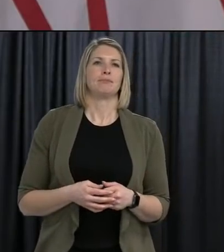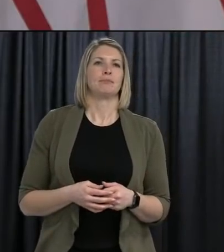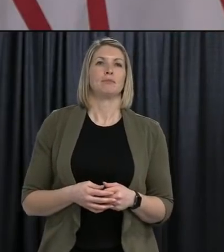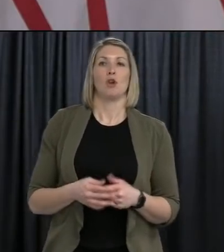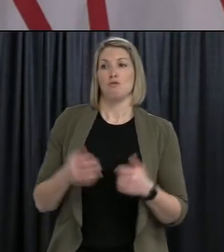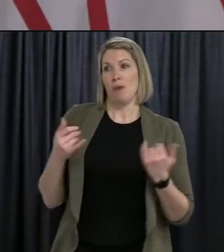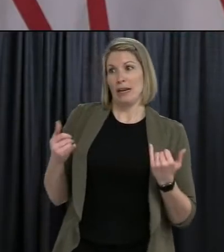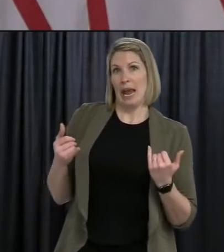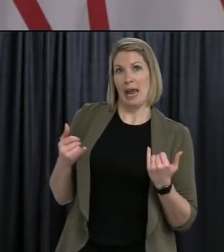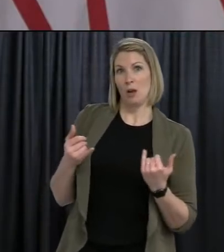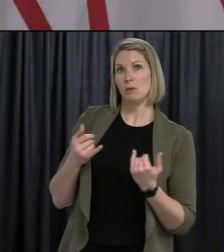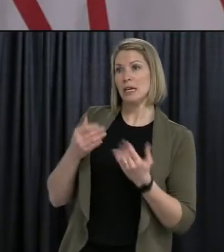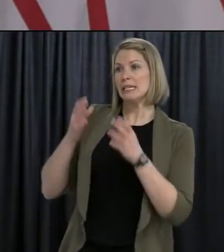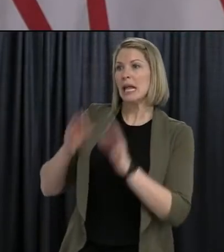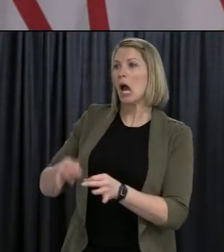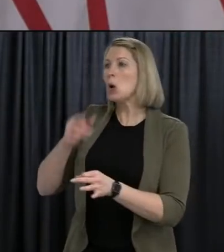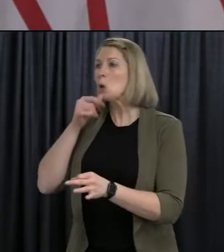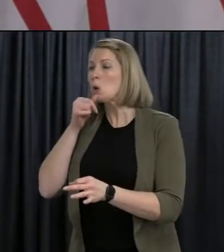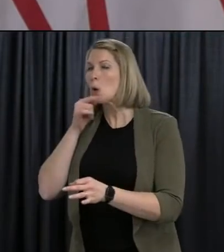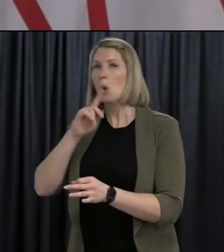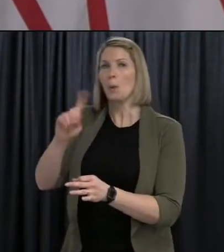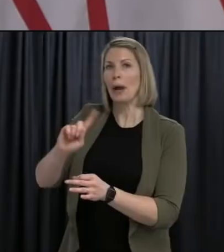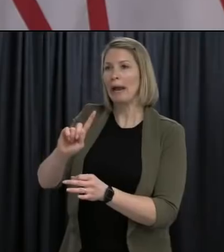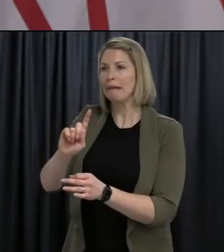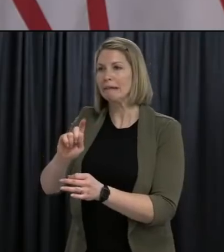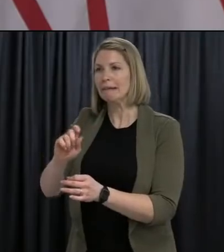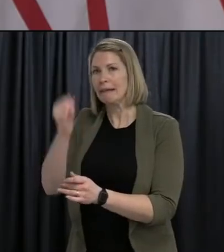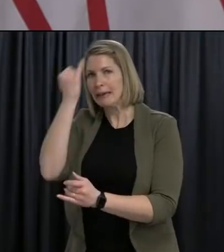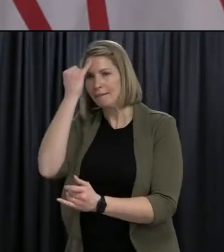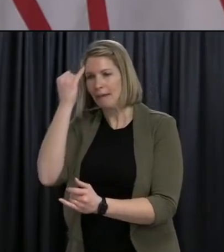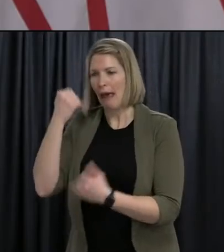firmly on that as to how that would happen.